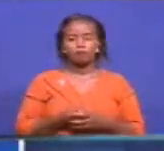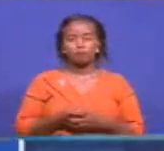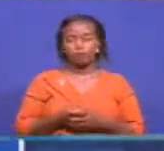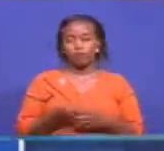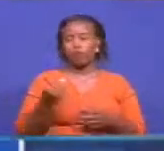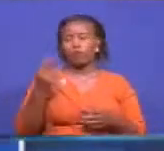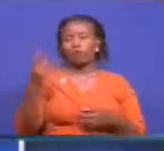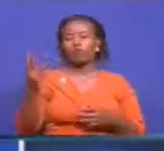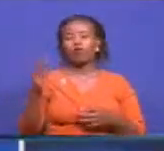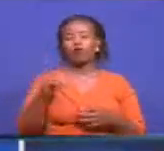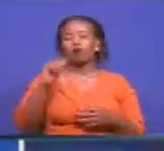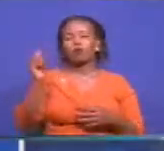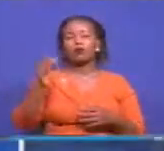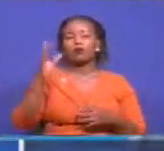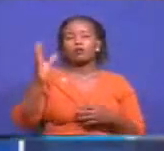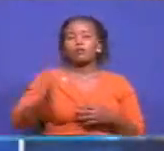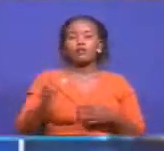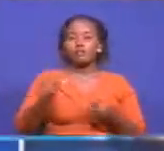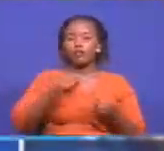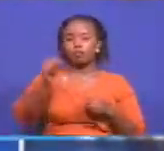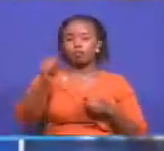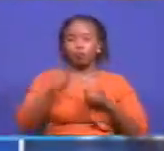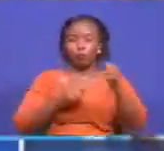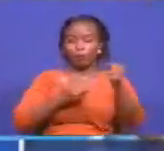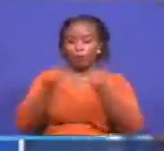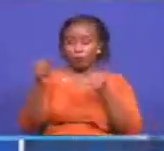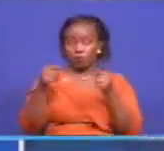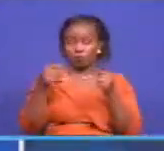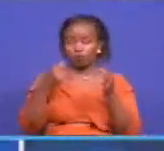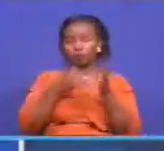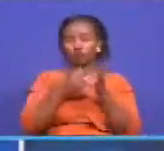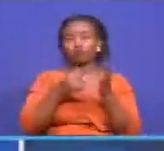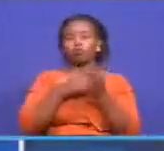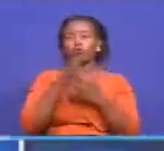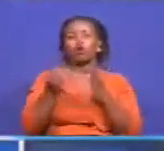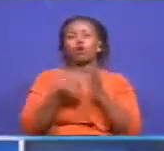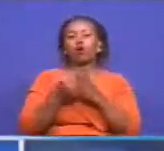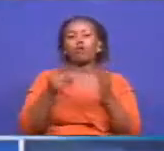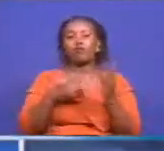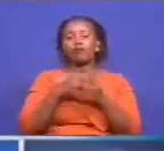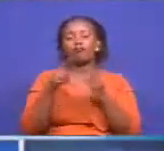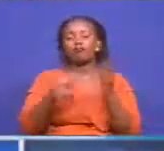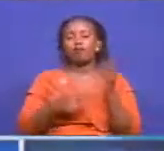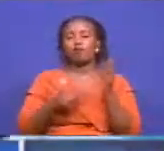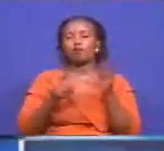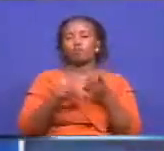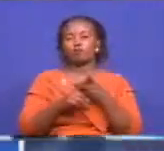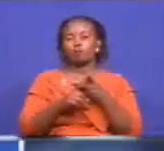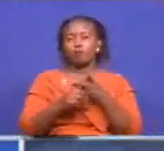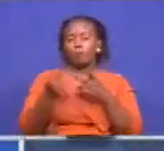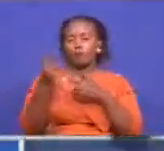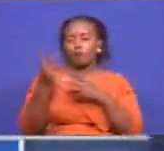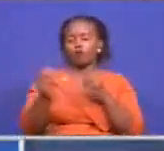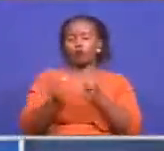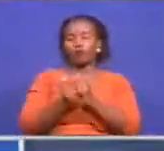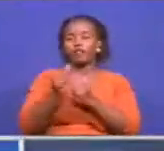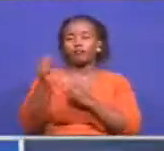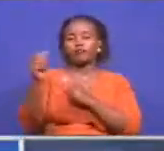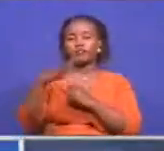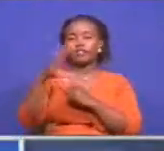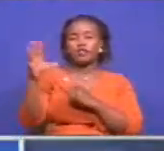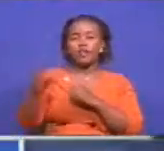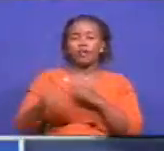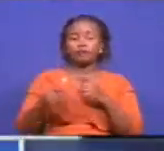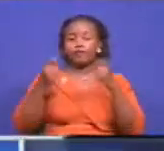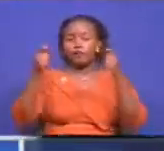Four Kenyan boxers, including Africa Zone 3 Super Heavyweight Gold Medalist Elia Joey, 2015 Africa Boxing